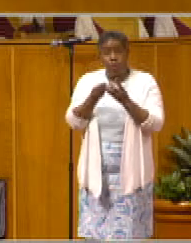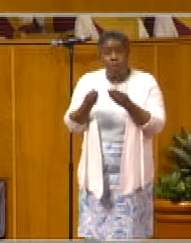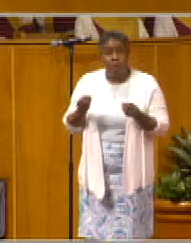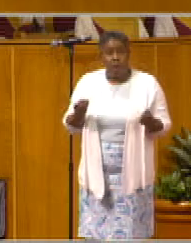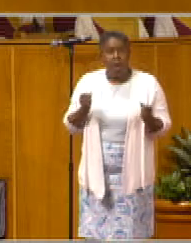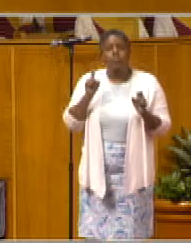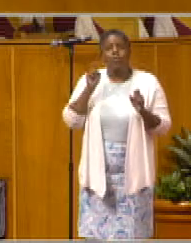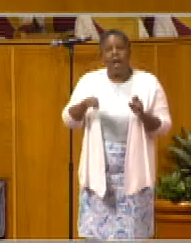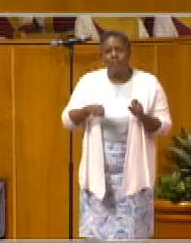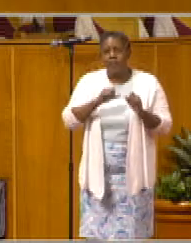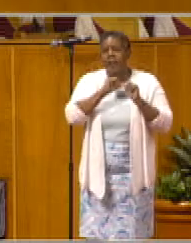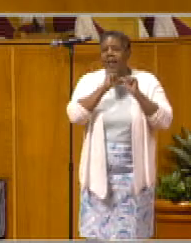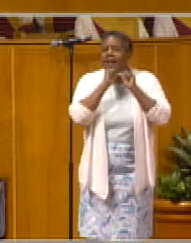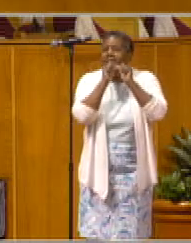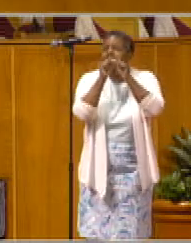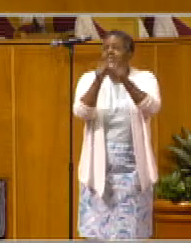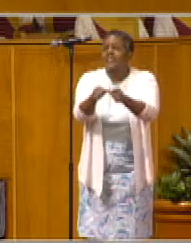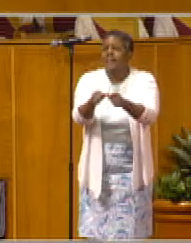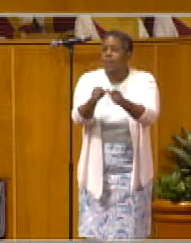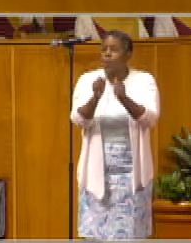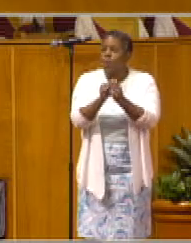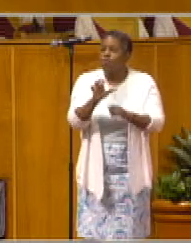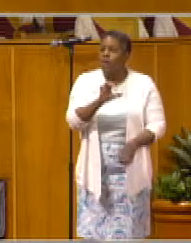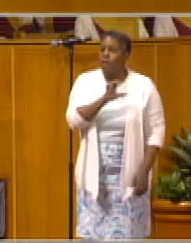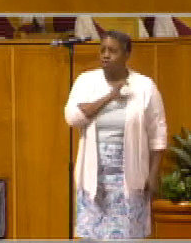be consistent in your character.